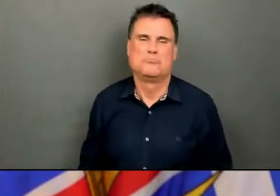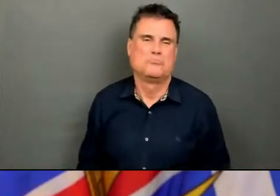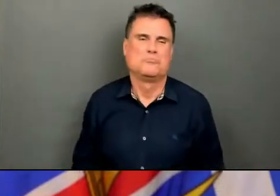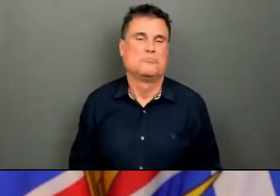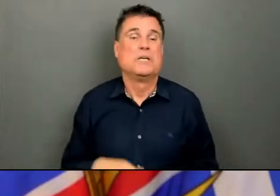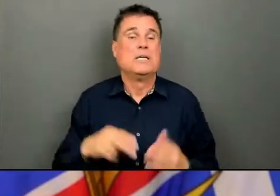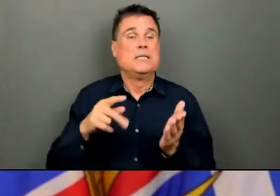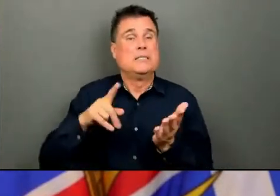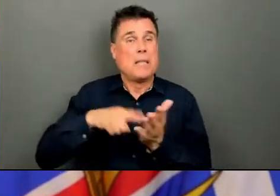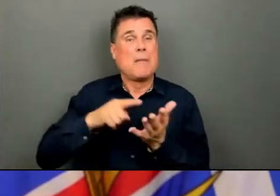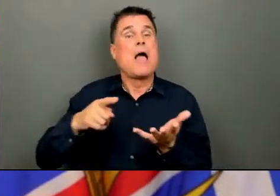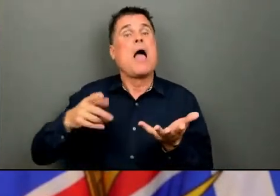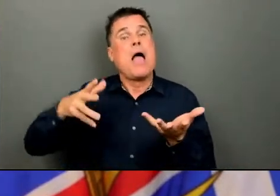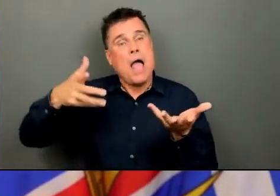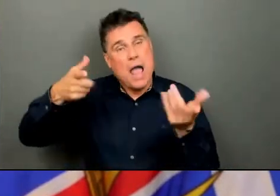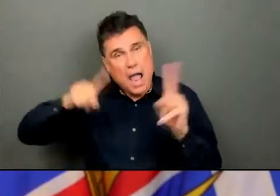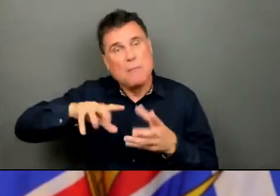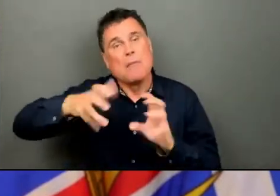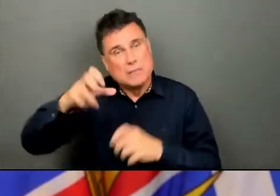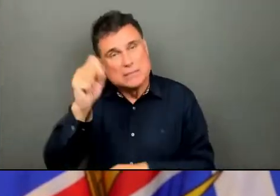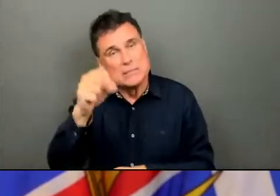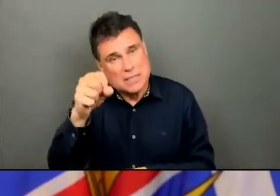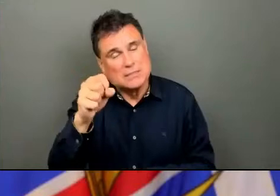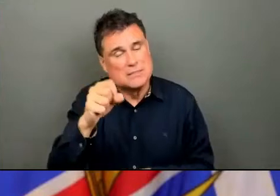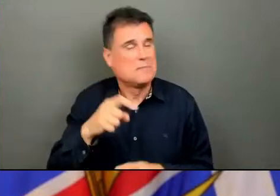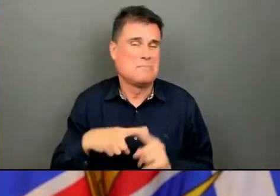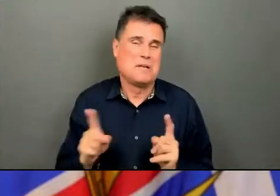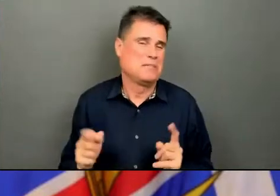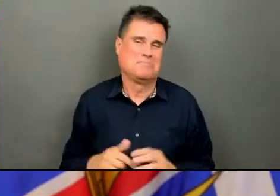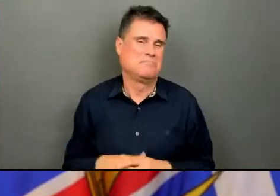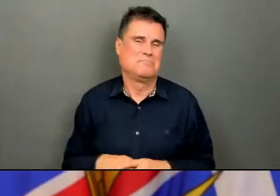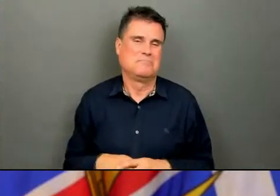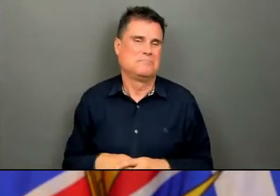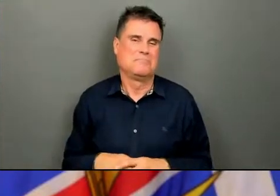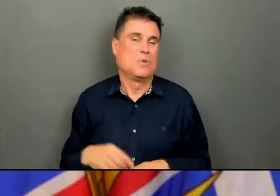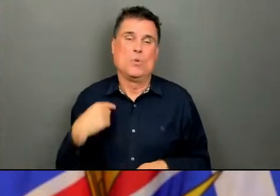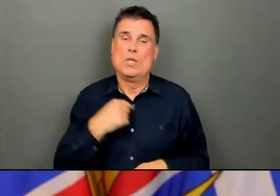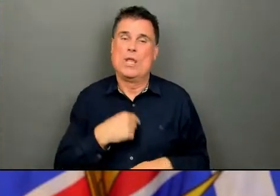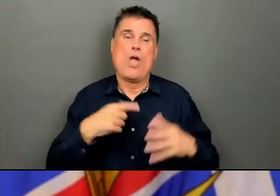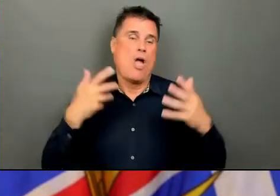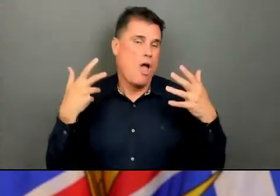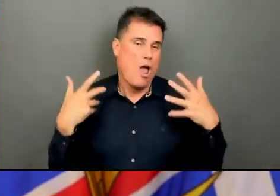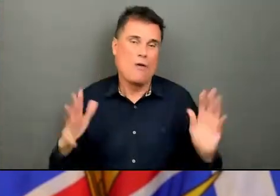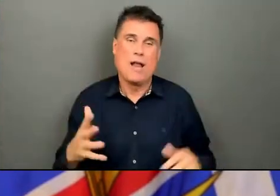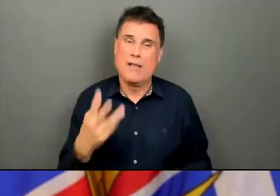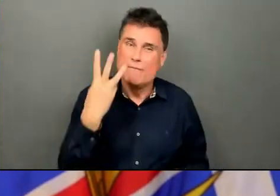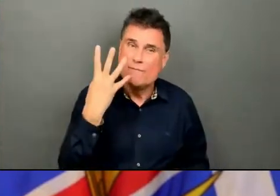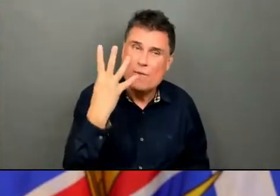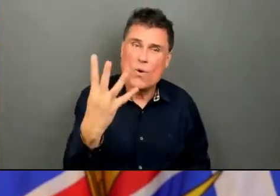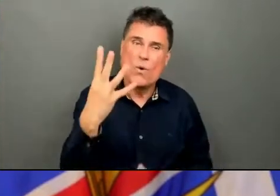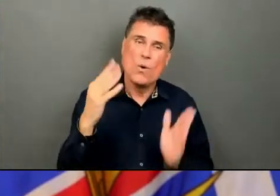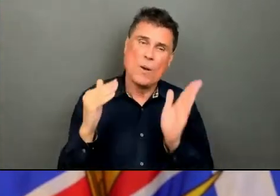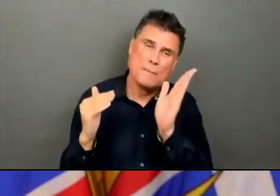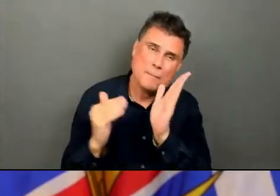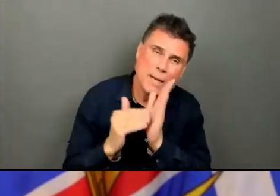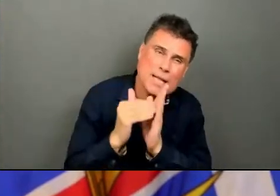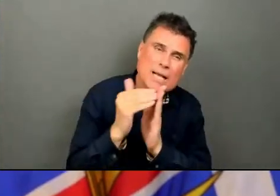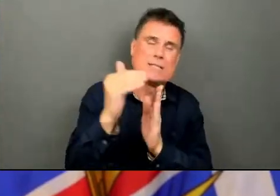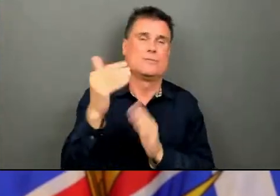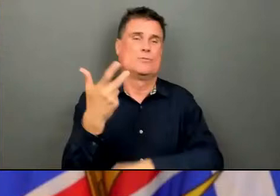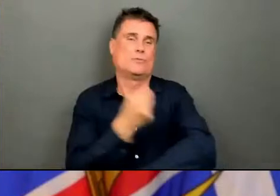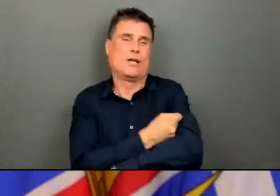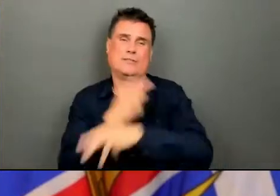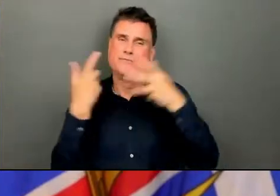know, I think I said today we're over 4 million doses of vaccine given, and even 60,000